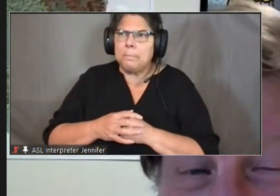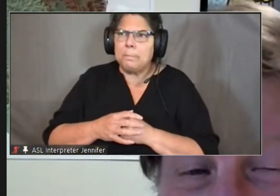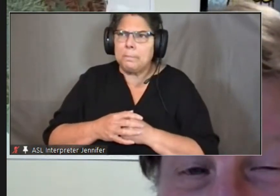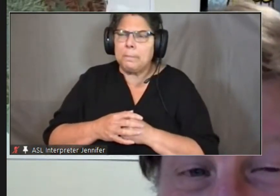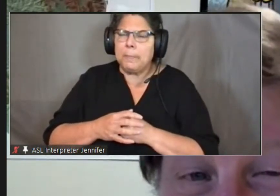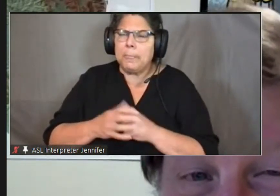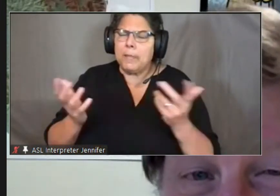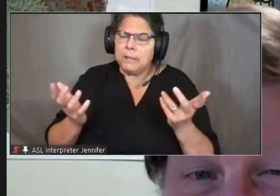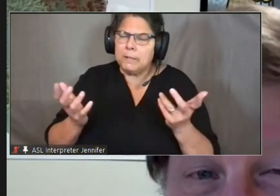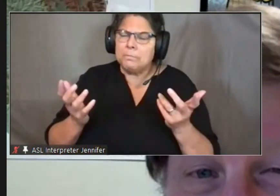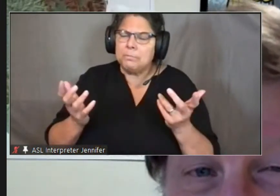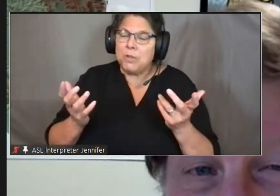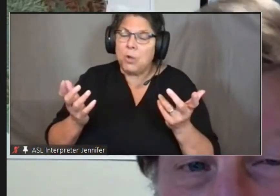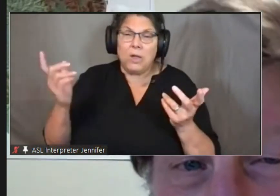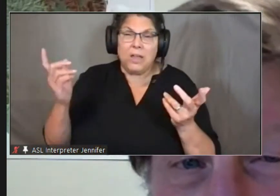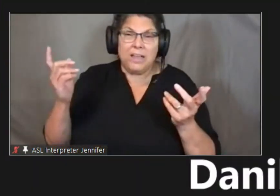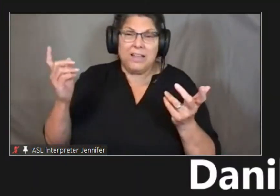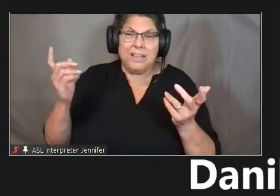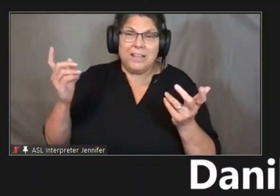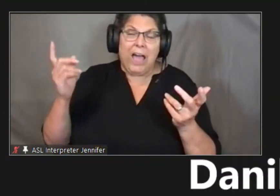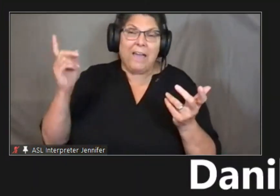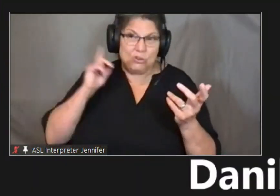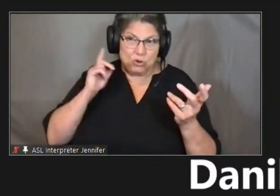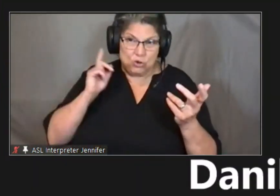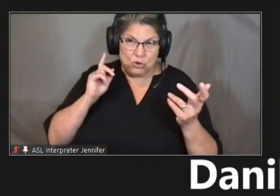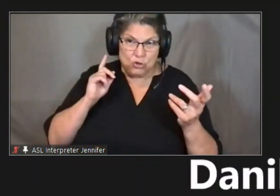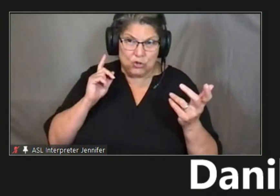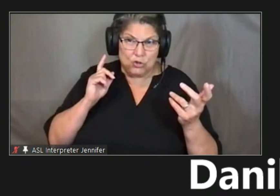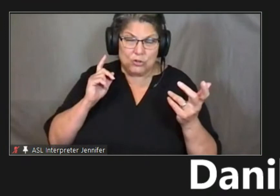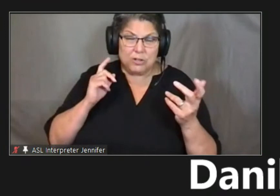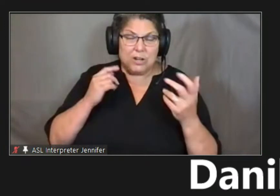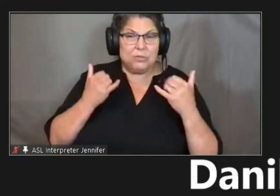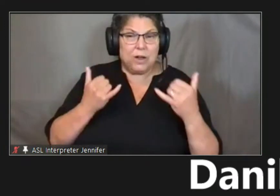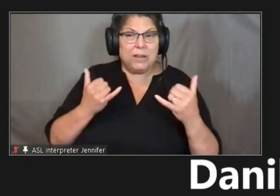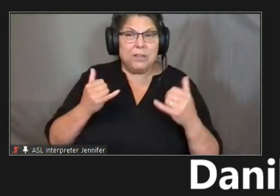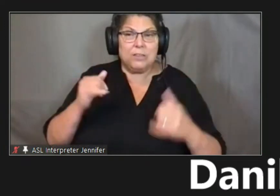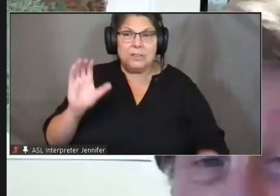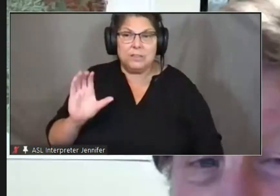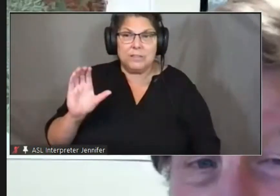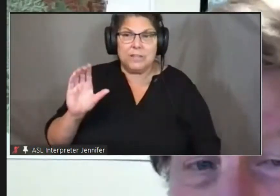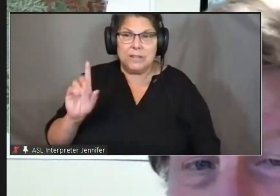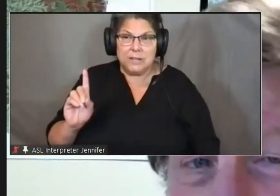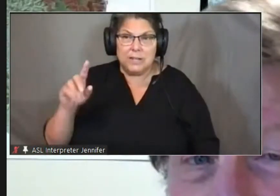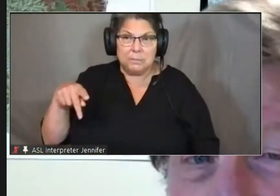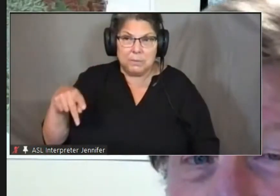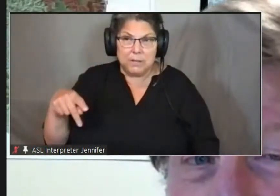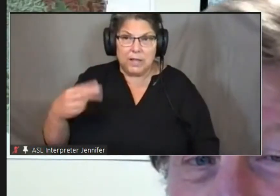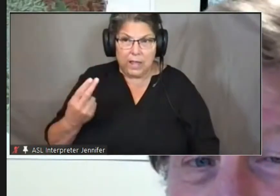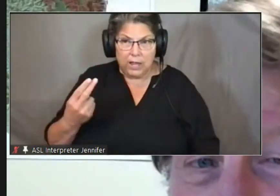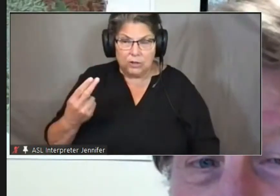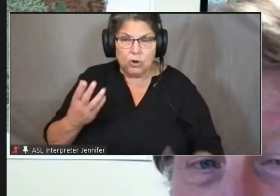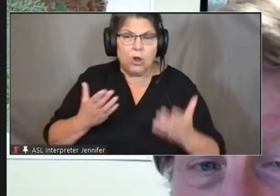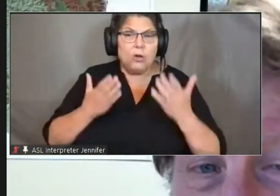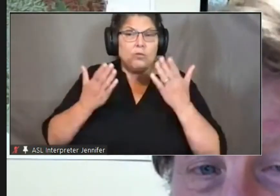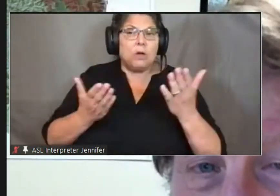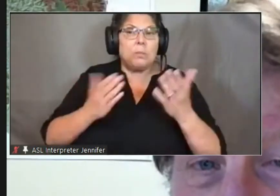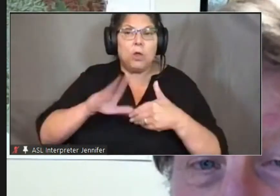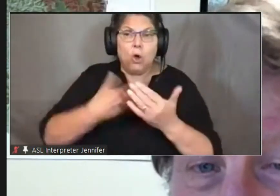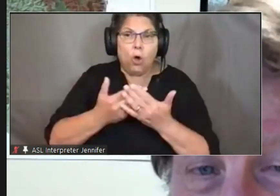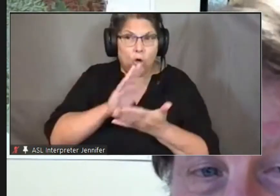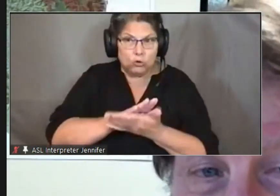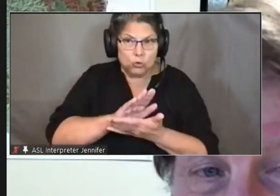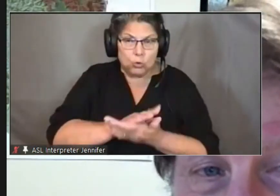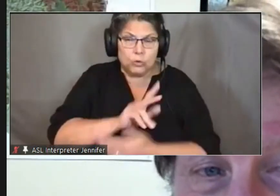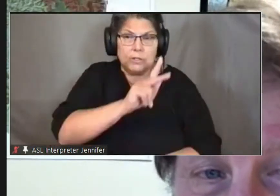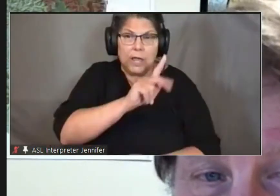What I'm told is at this point, the CDPH is recommending all schools from K to 12